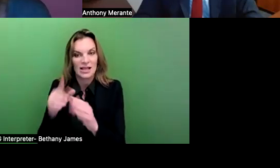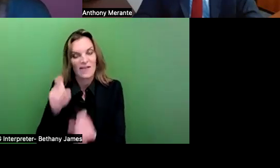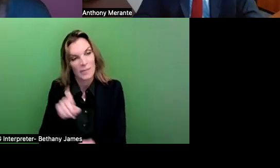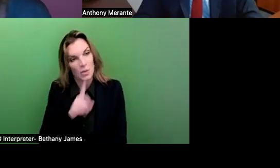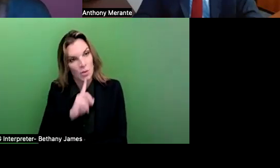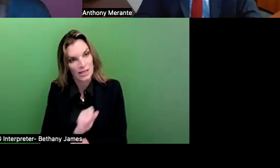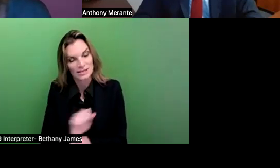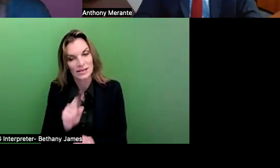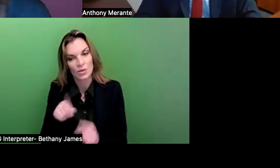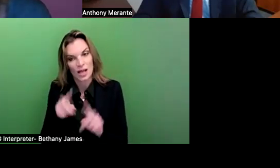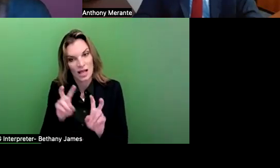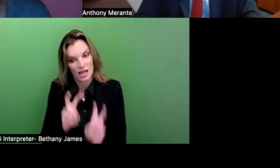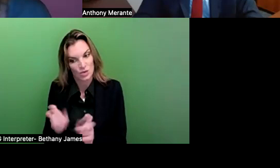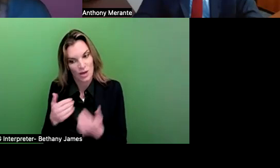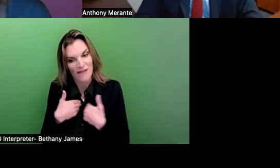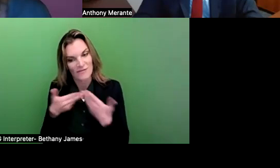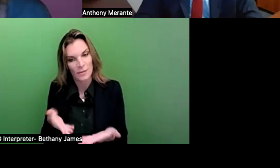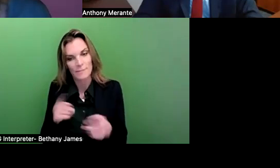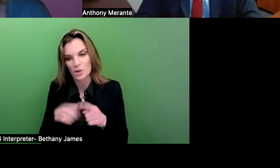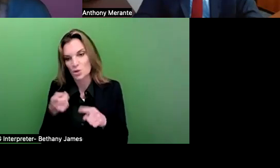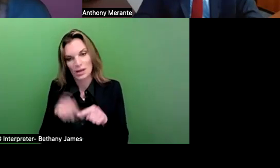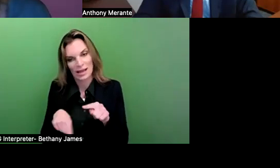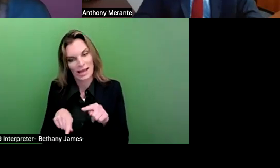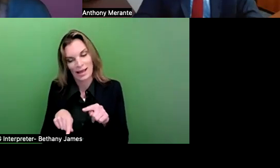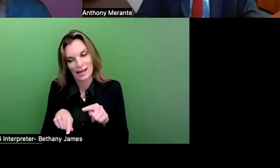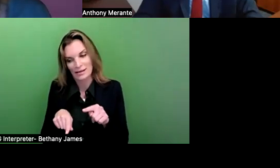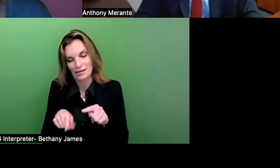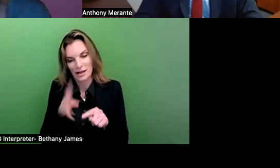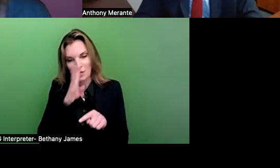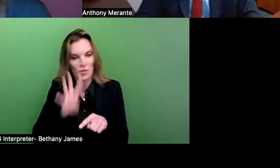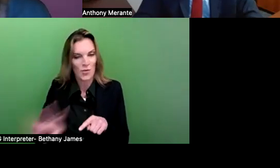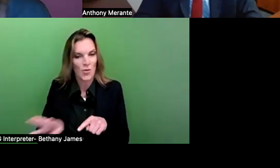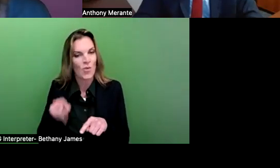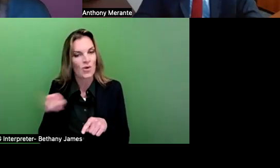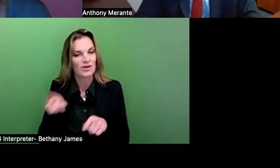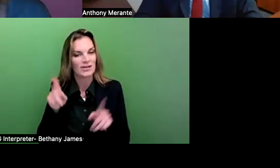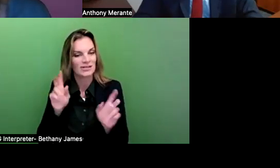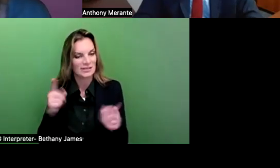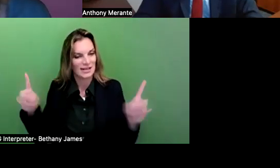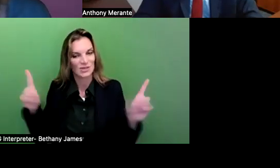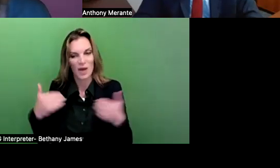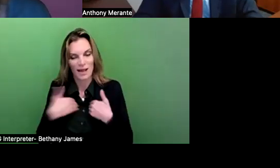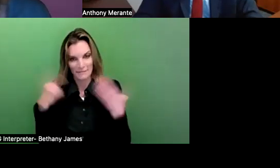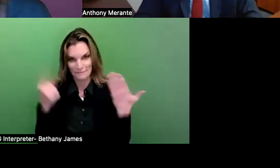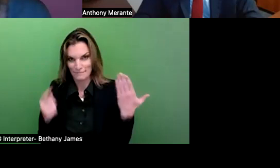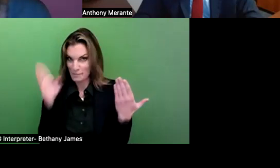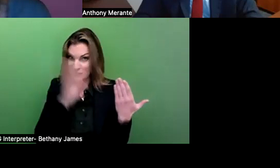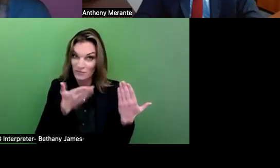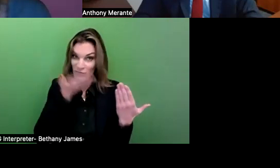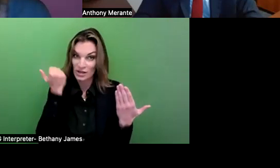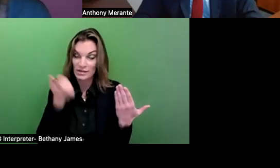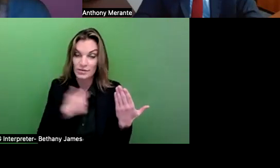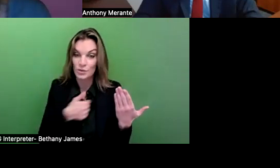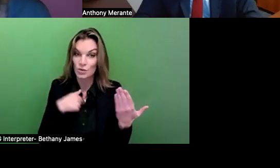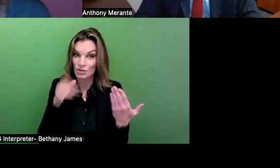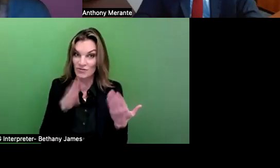when the issues are there, but you cannot escape the success that this city has had. And we should never forget that, because we should